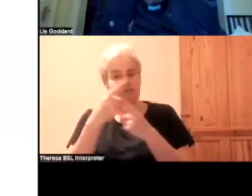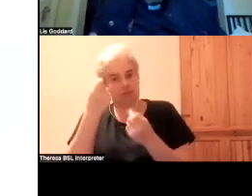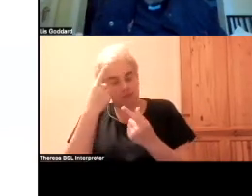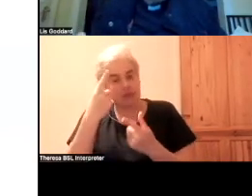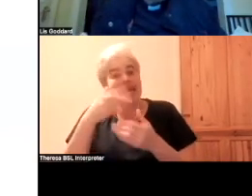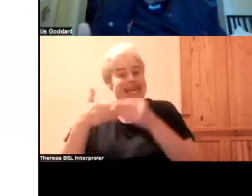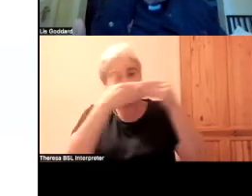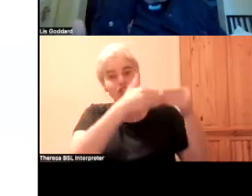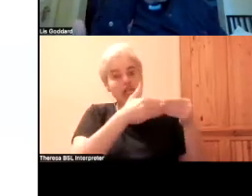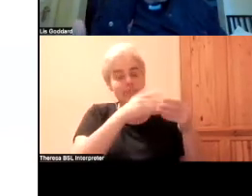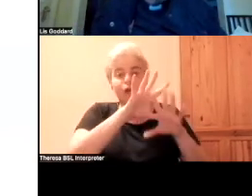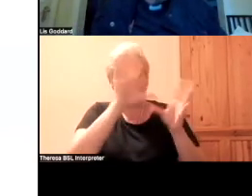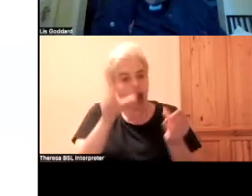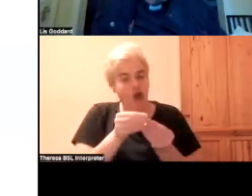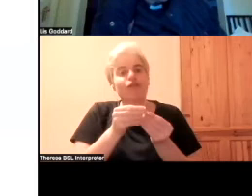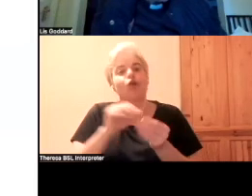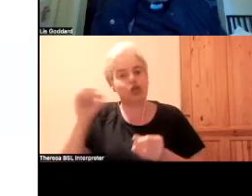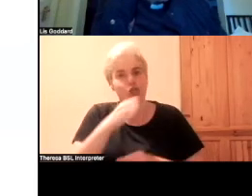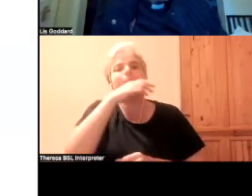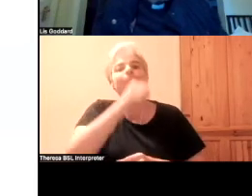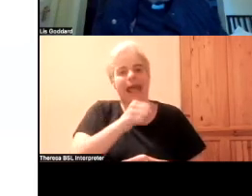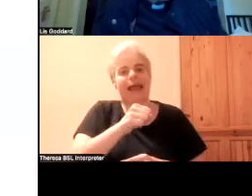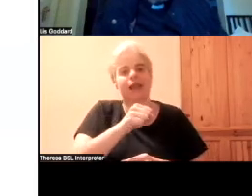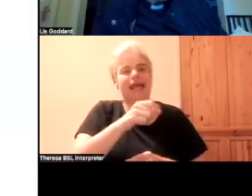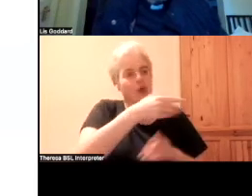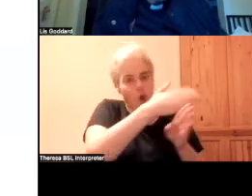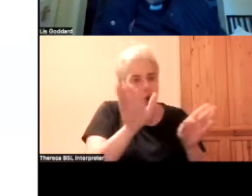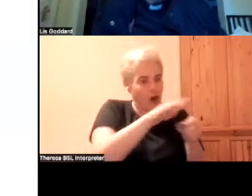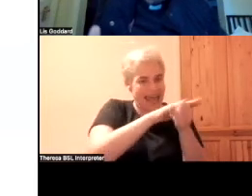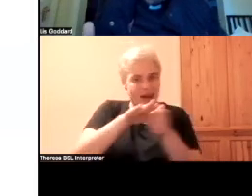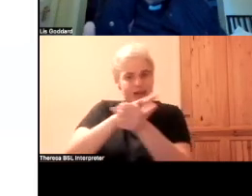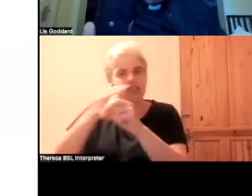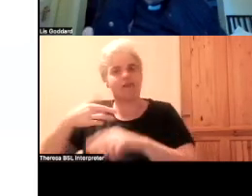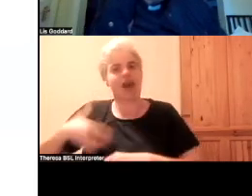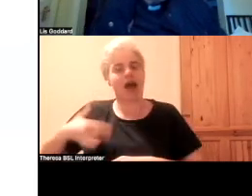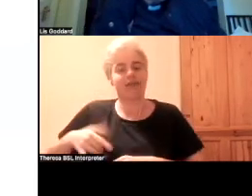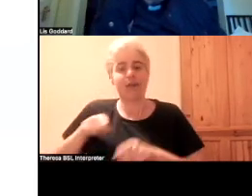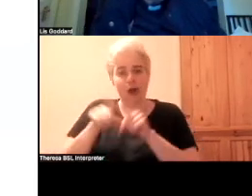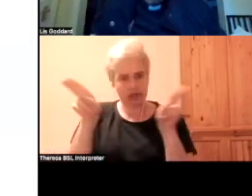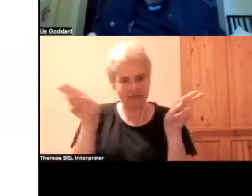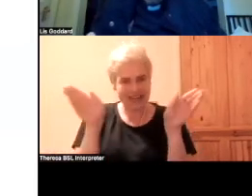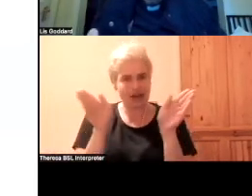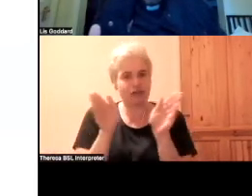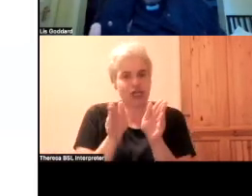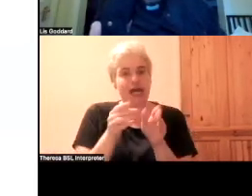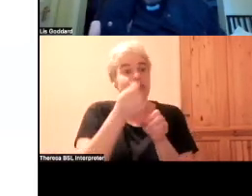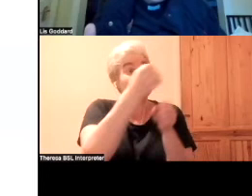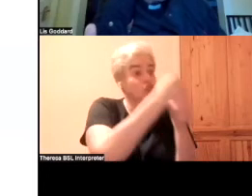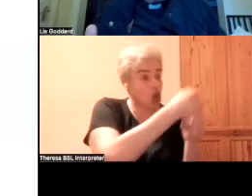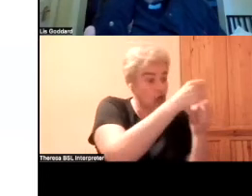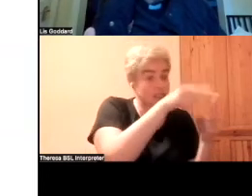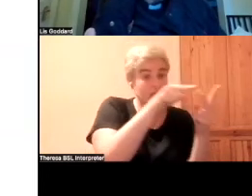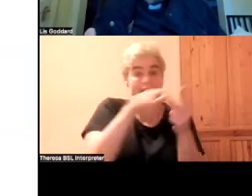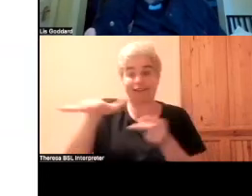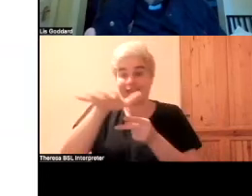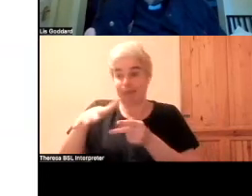male in all spheres of life. In fact, most have now narrowed this down to just the church and